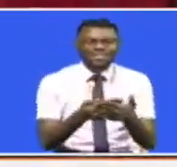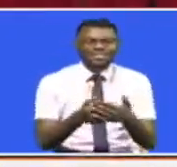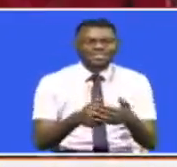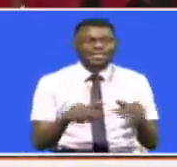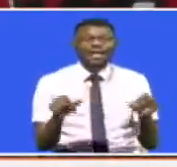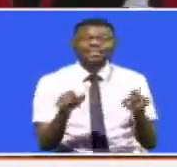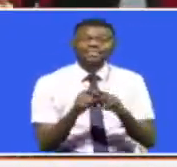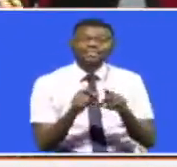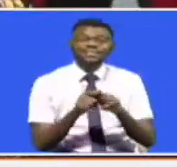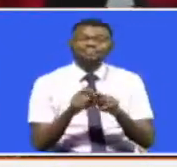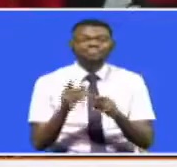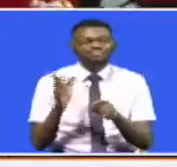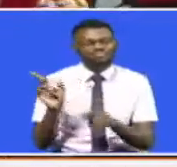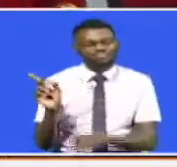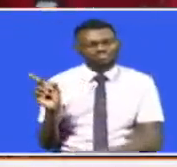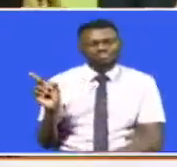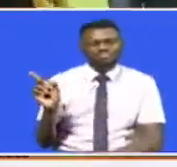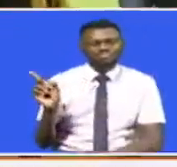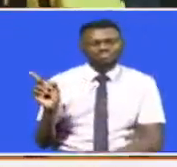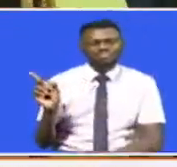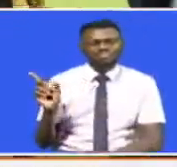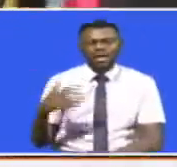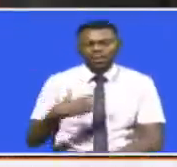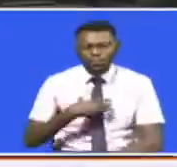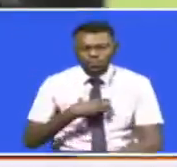outgoing president.